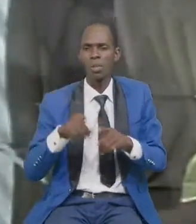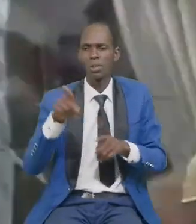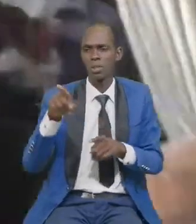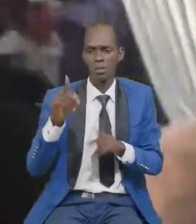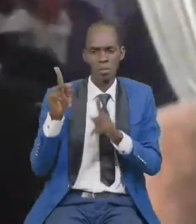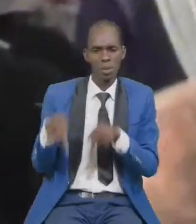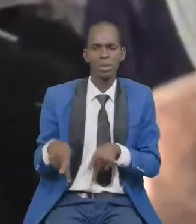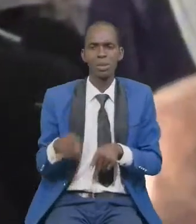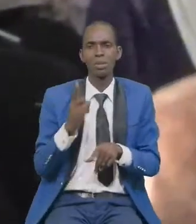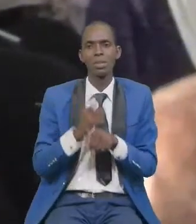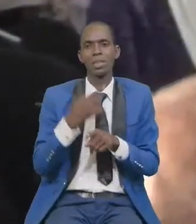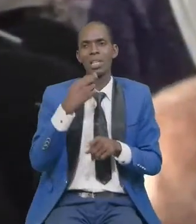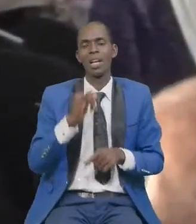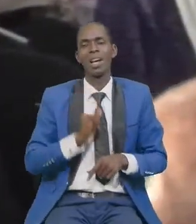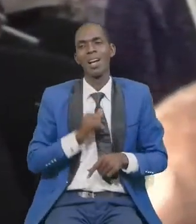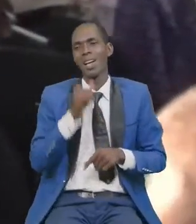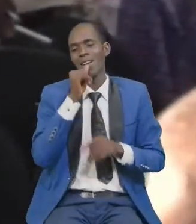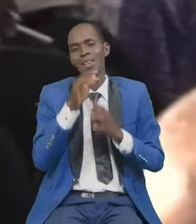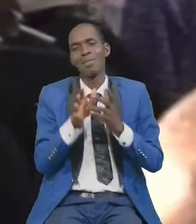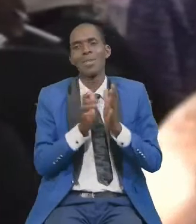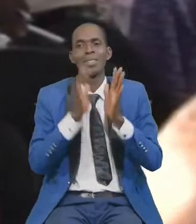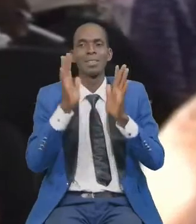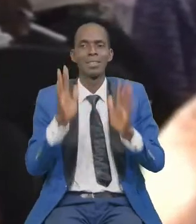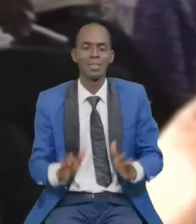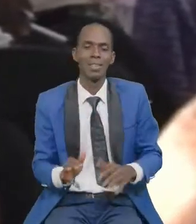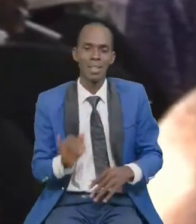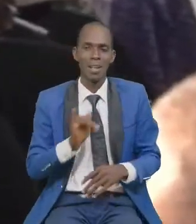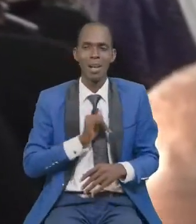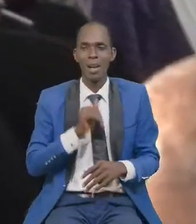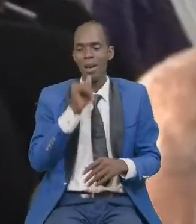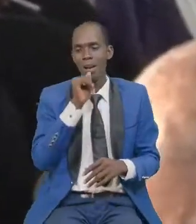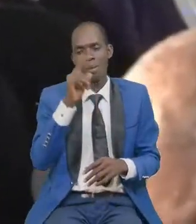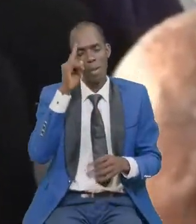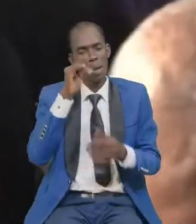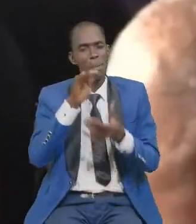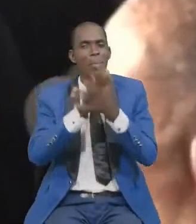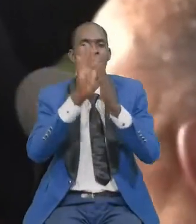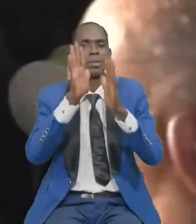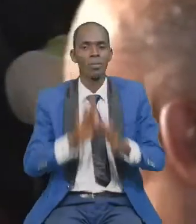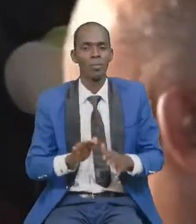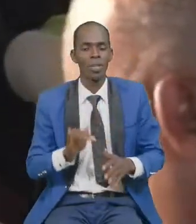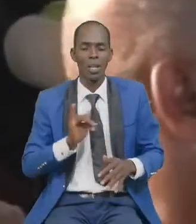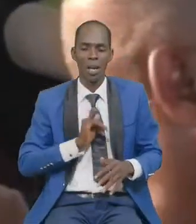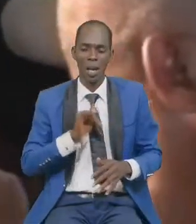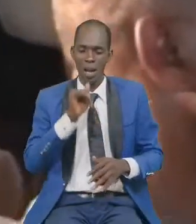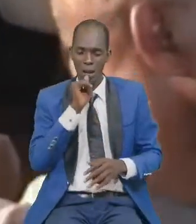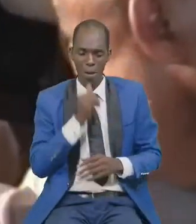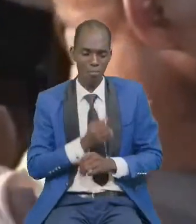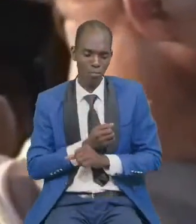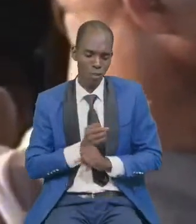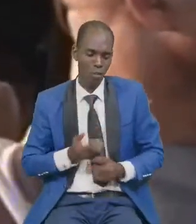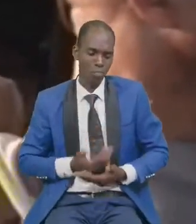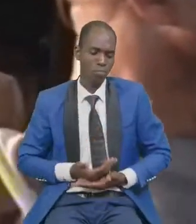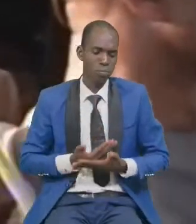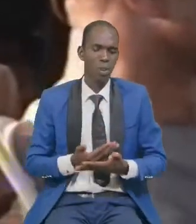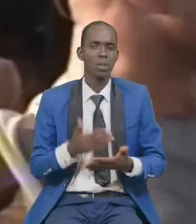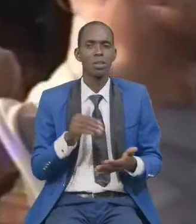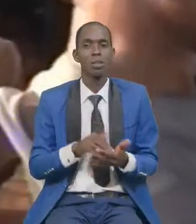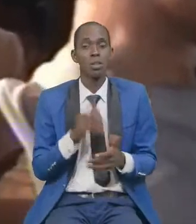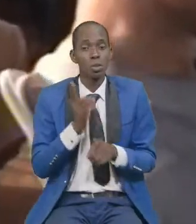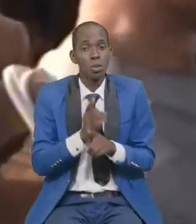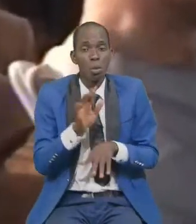Christian. This one, I'm a believer. This one, I am born again. Just walking,